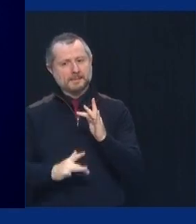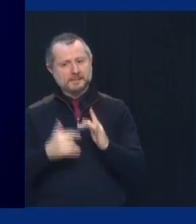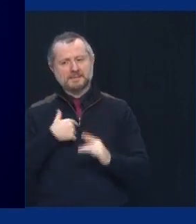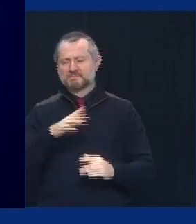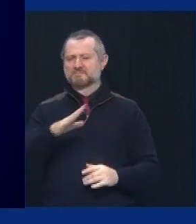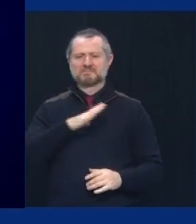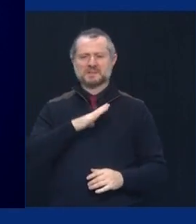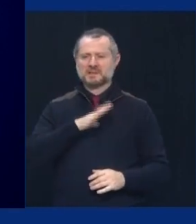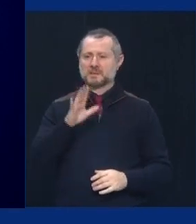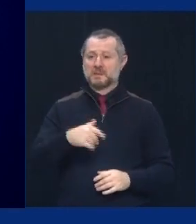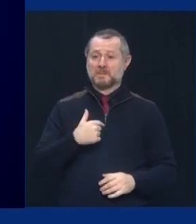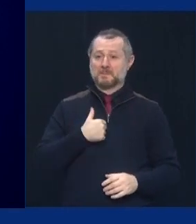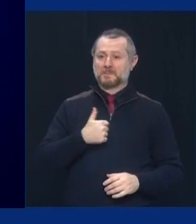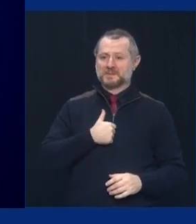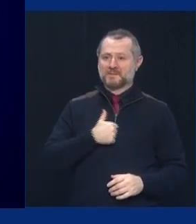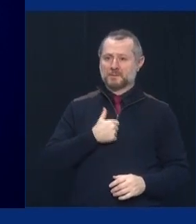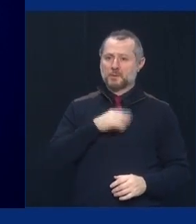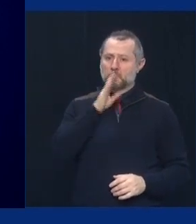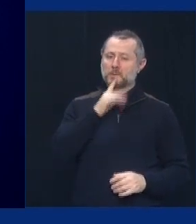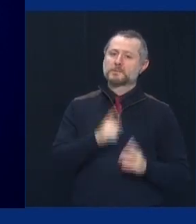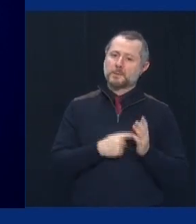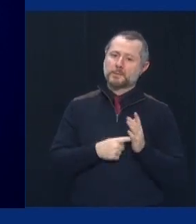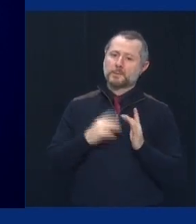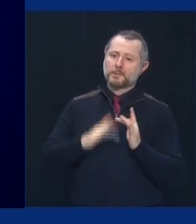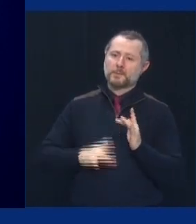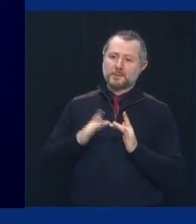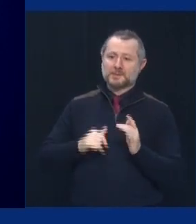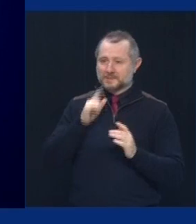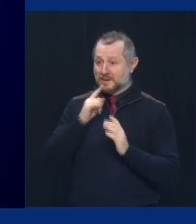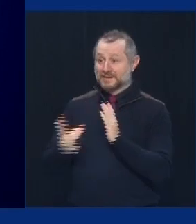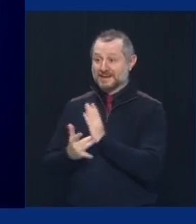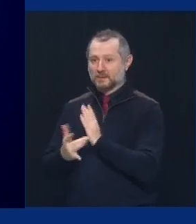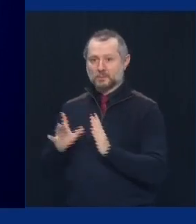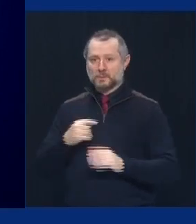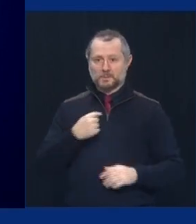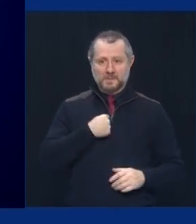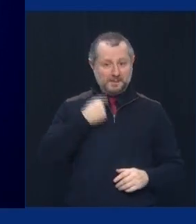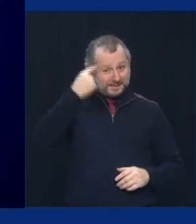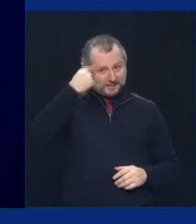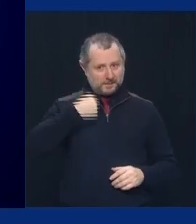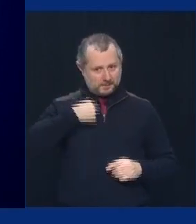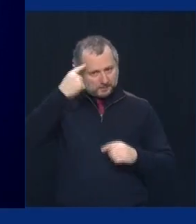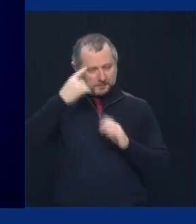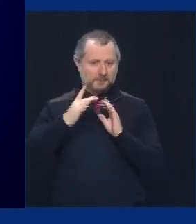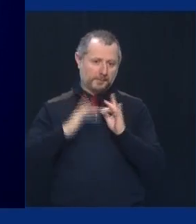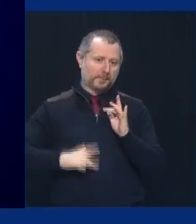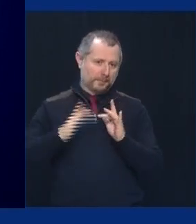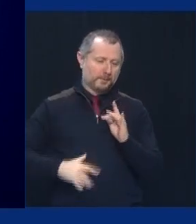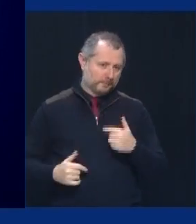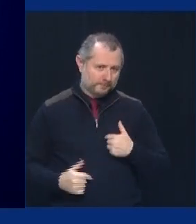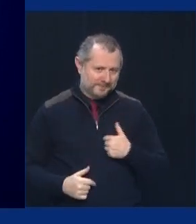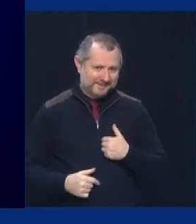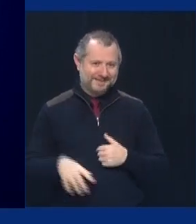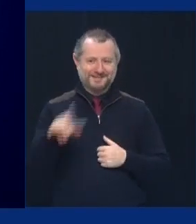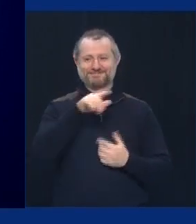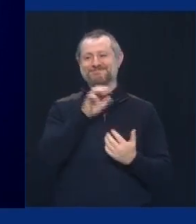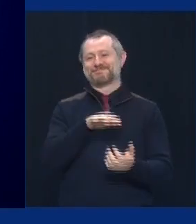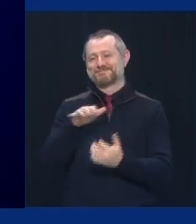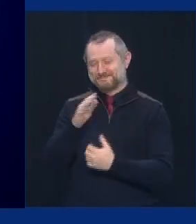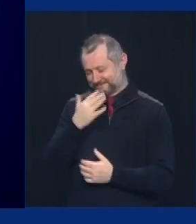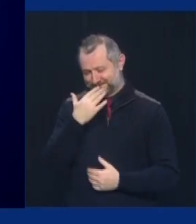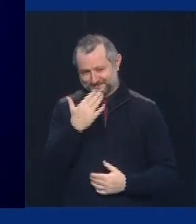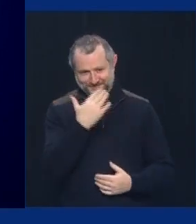little choppy, and it has nothing to do with the technology. It's just my presentation. So thank you very